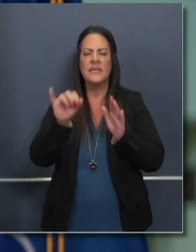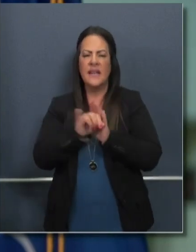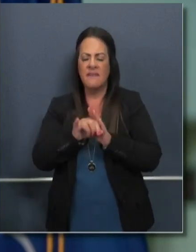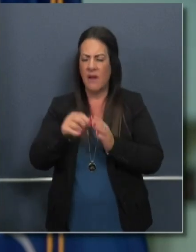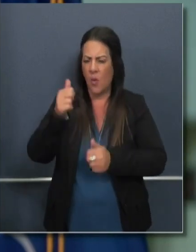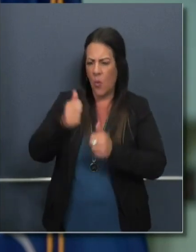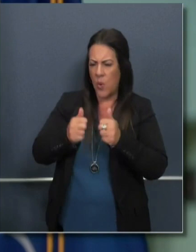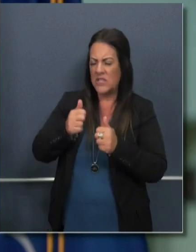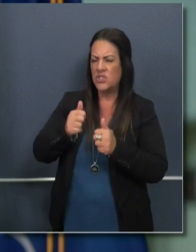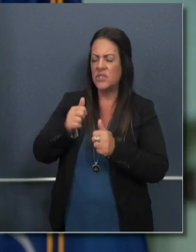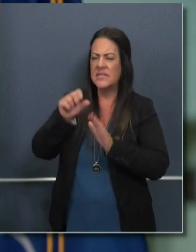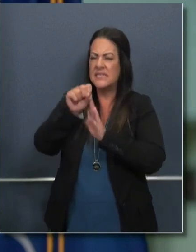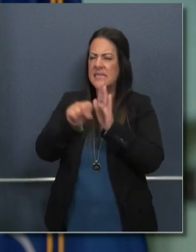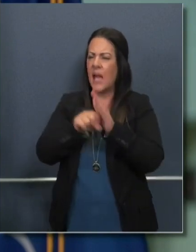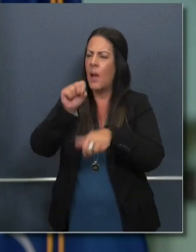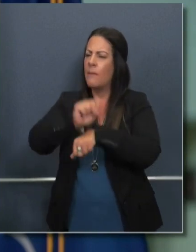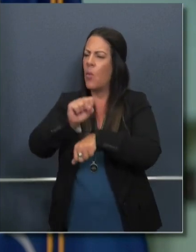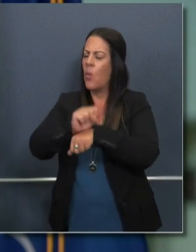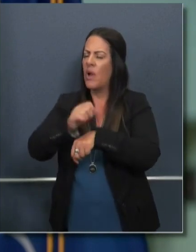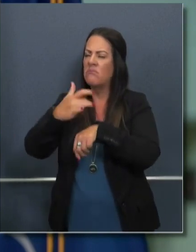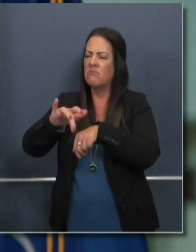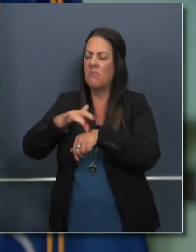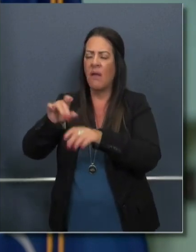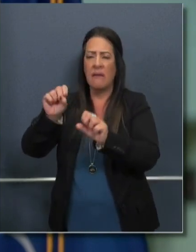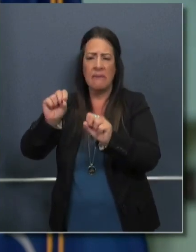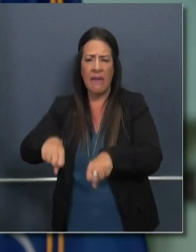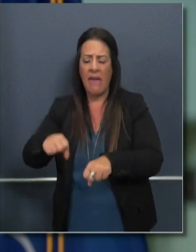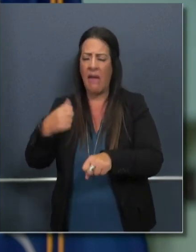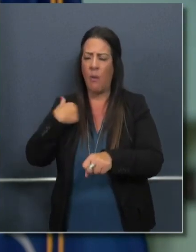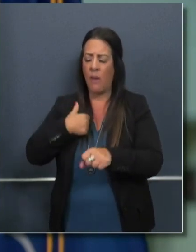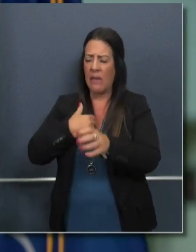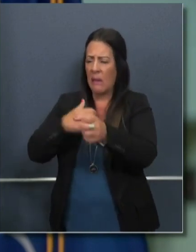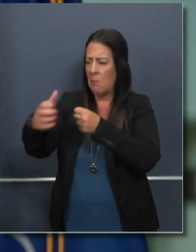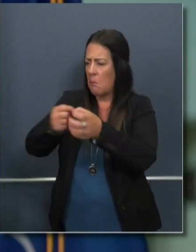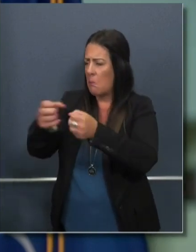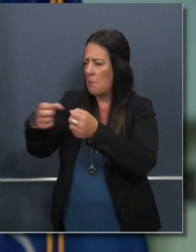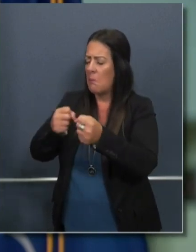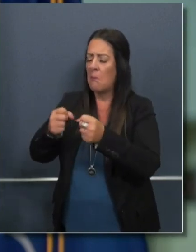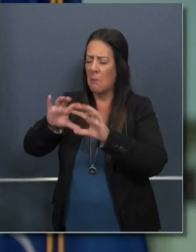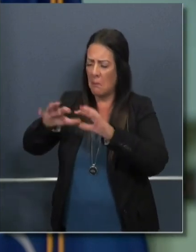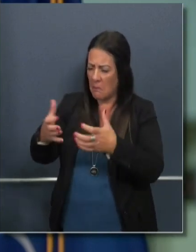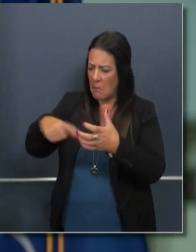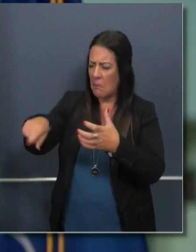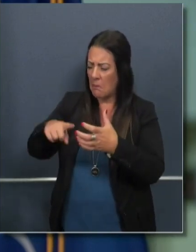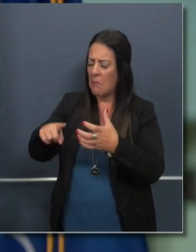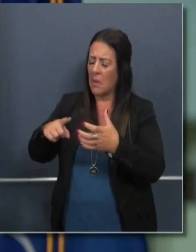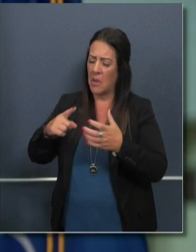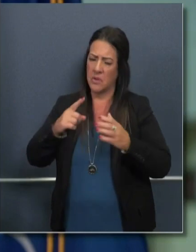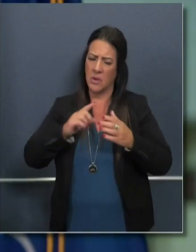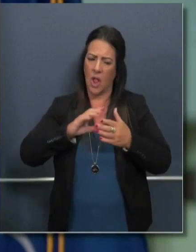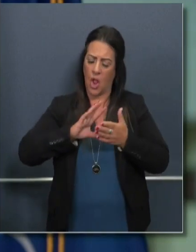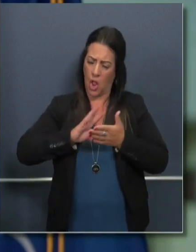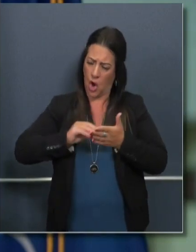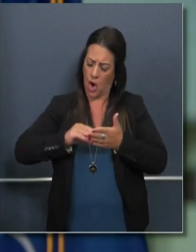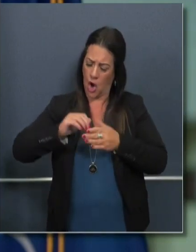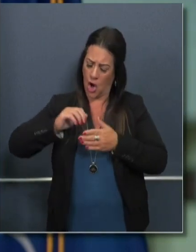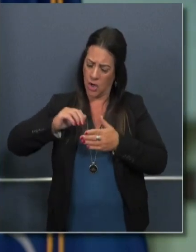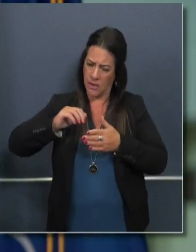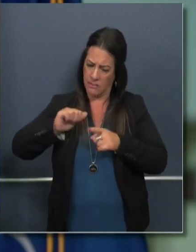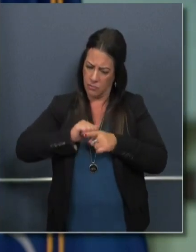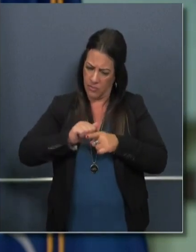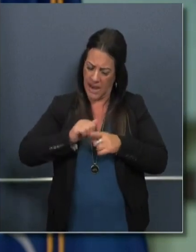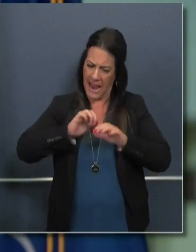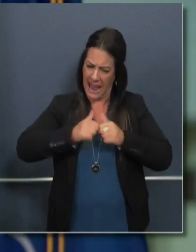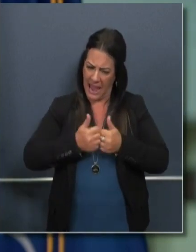cohort of state employees that we can train so that we have true representation and distribution of